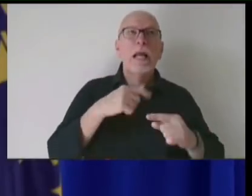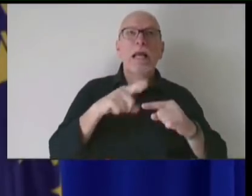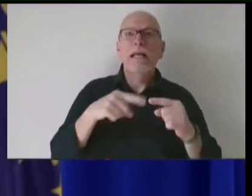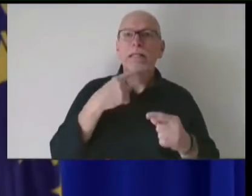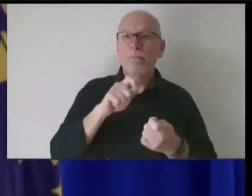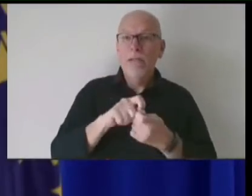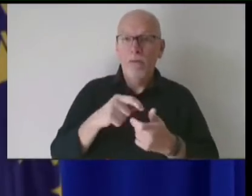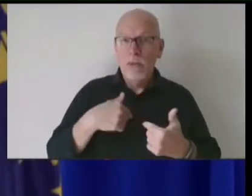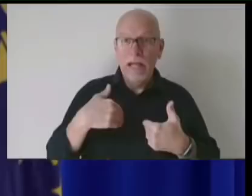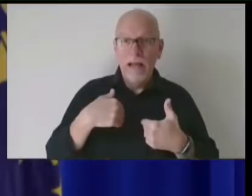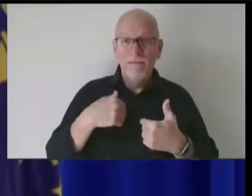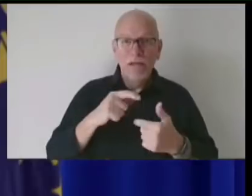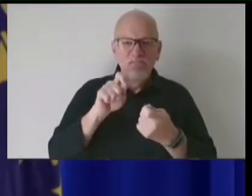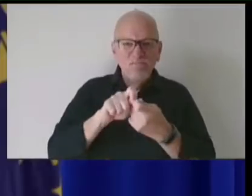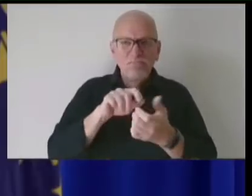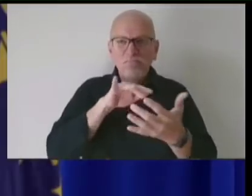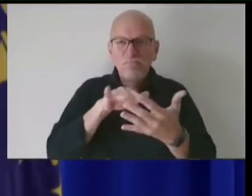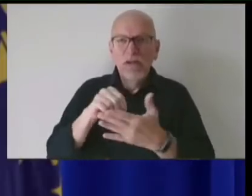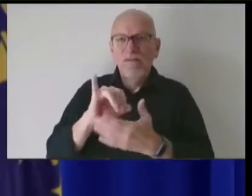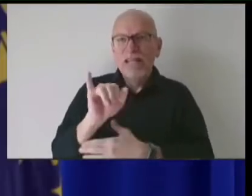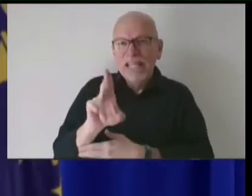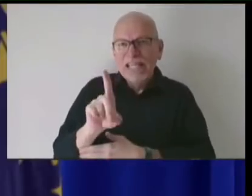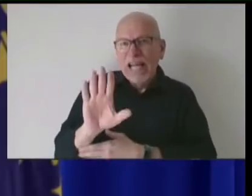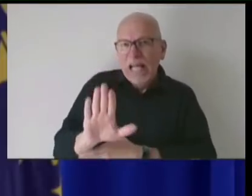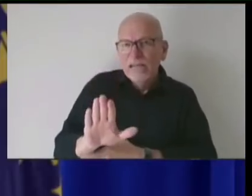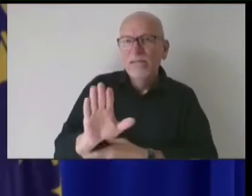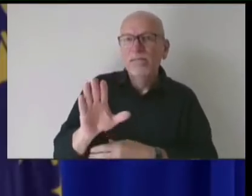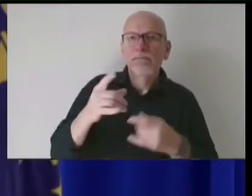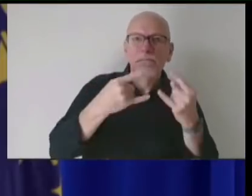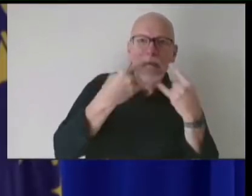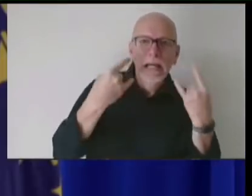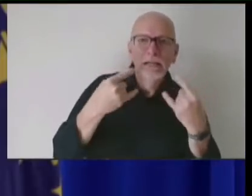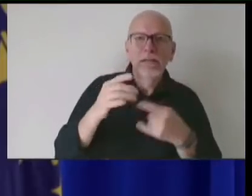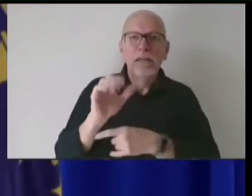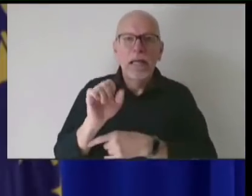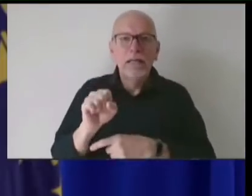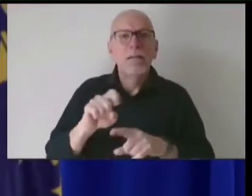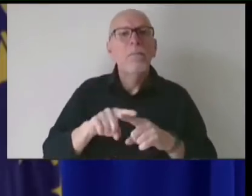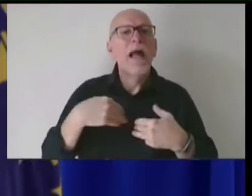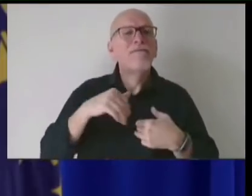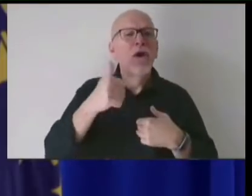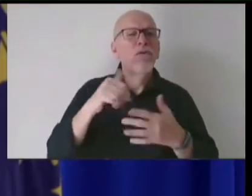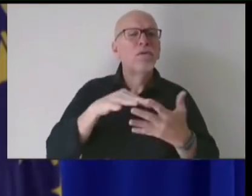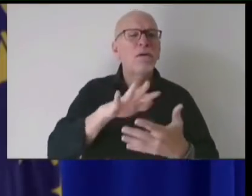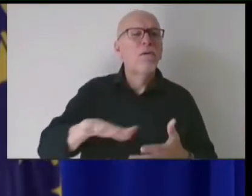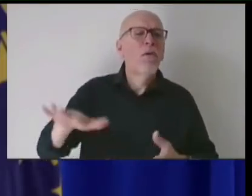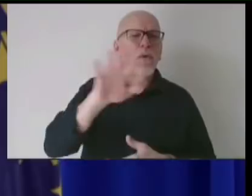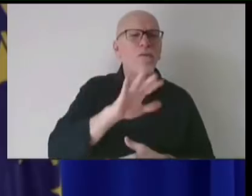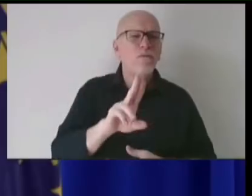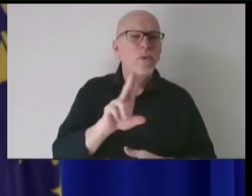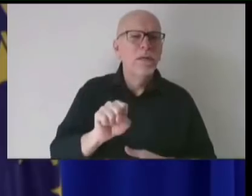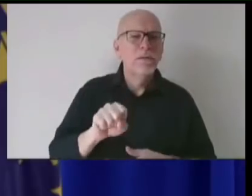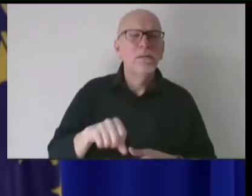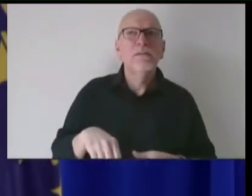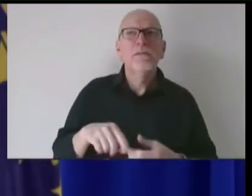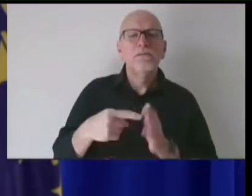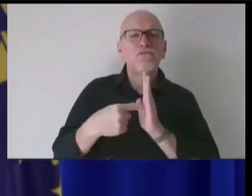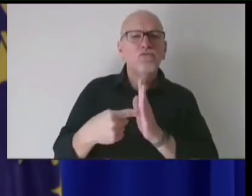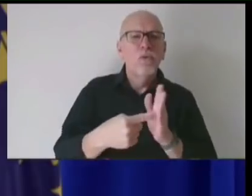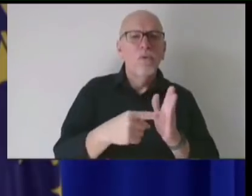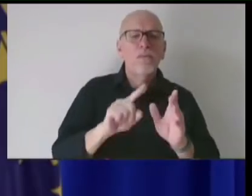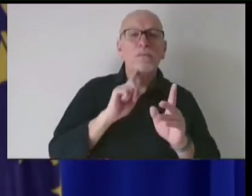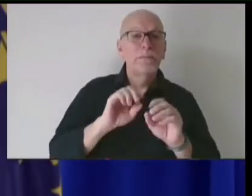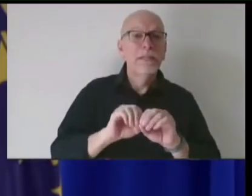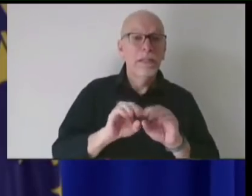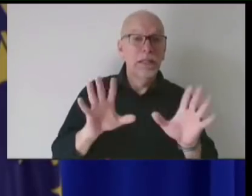have a study of Indiana's cases and masking, but there are other studies across the United States that have shown very